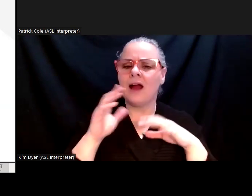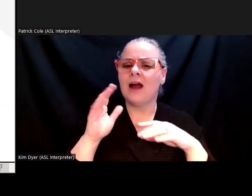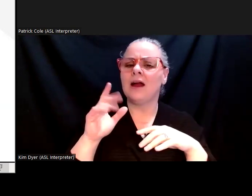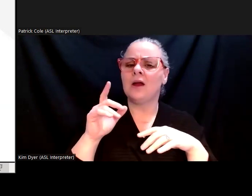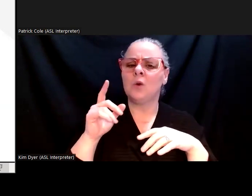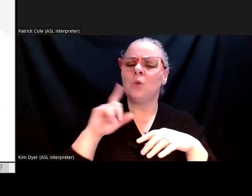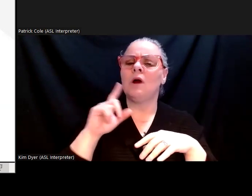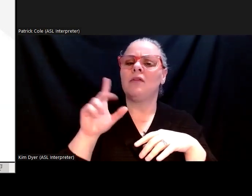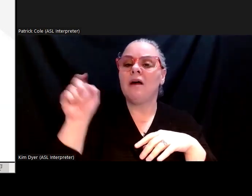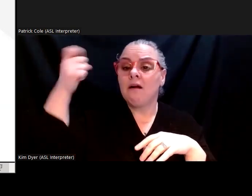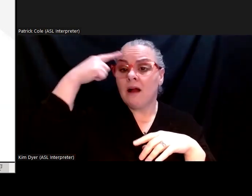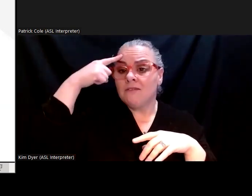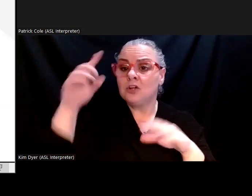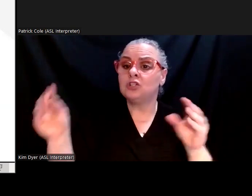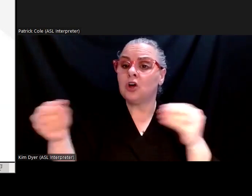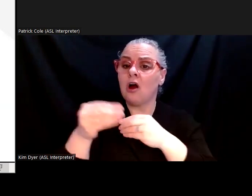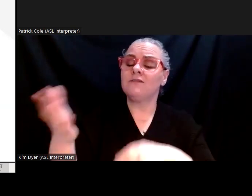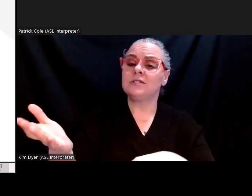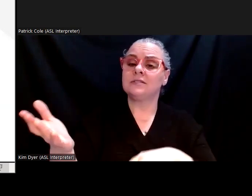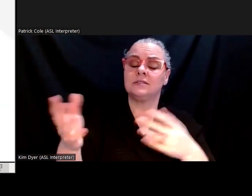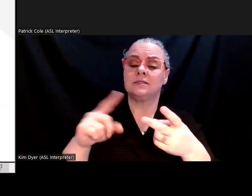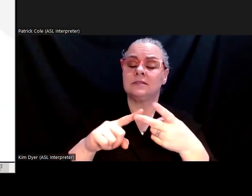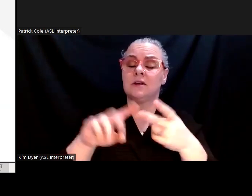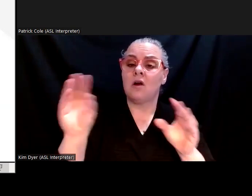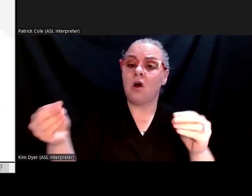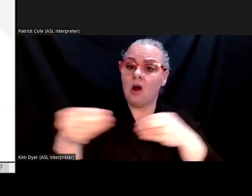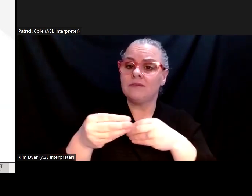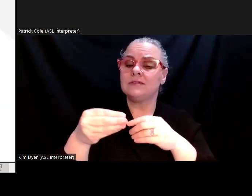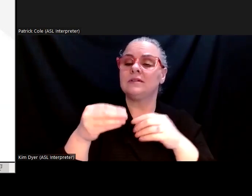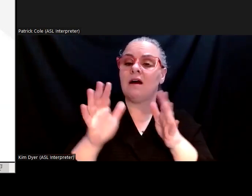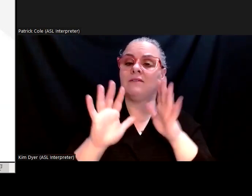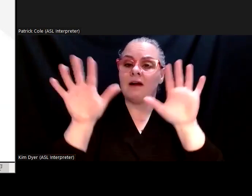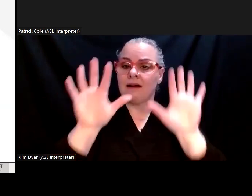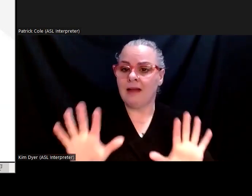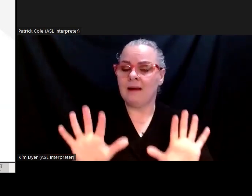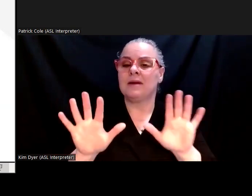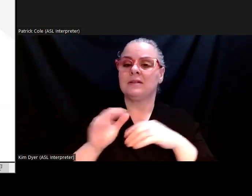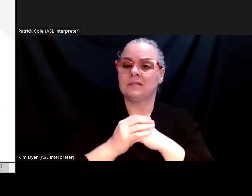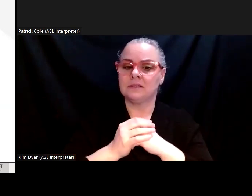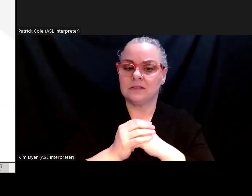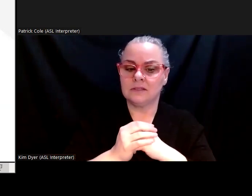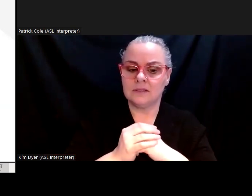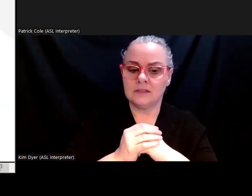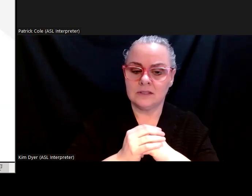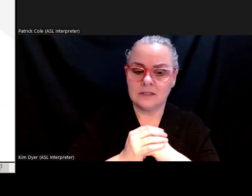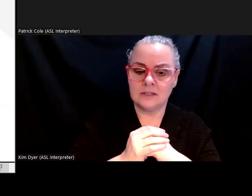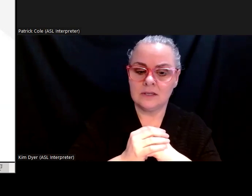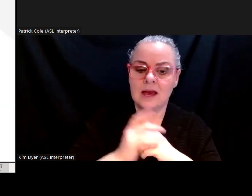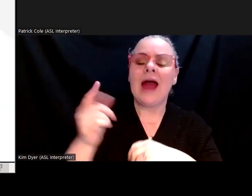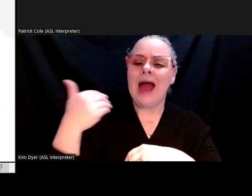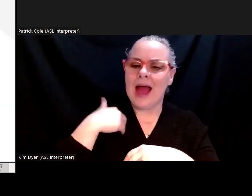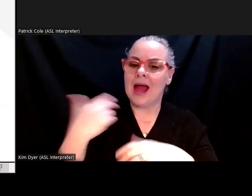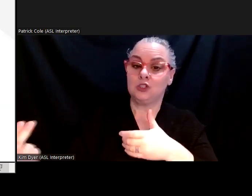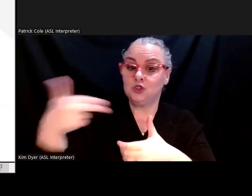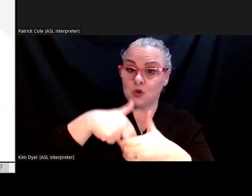at the governor's office, at the Office of Climate and Resilience. And we are